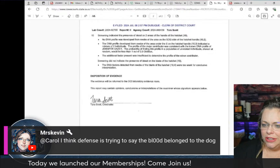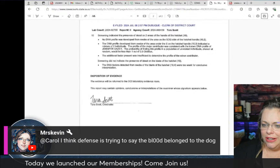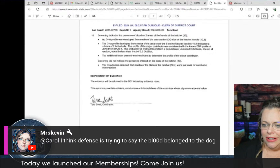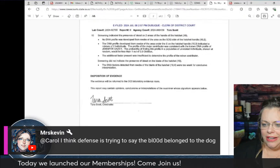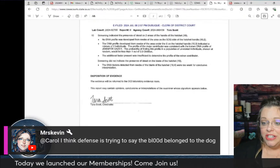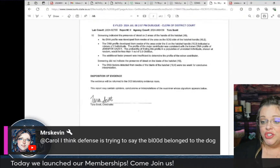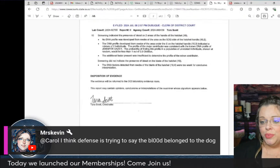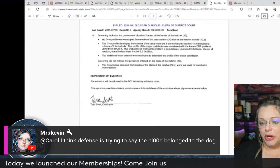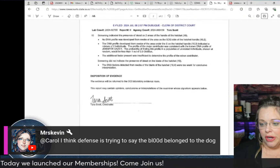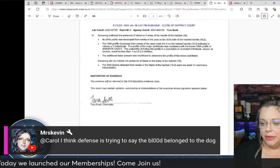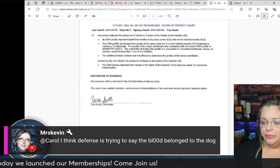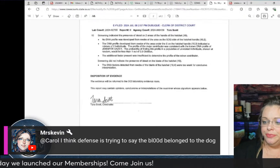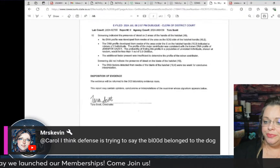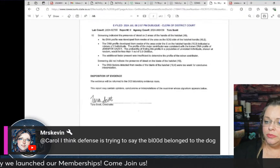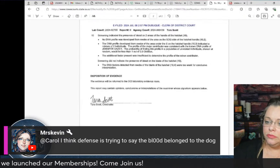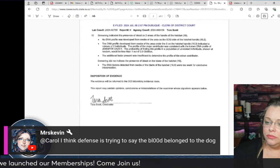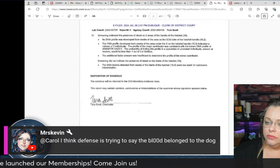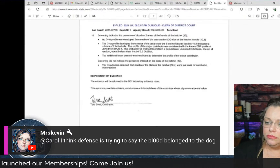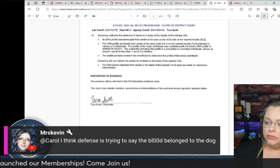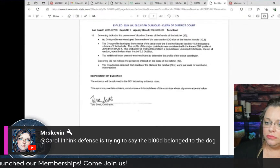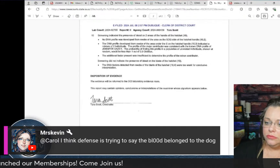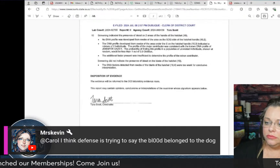No. In spirit.